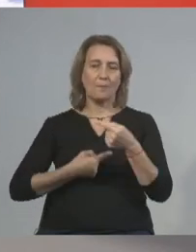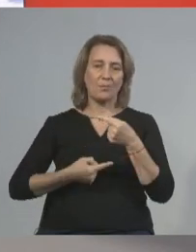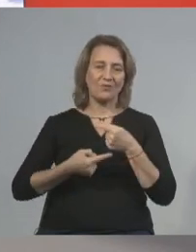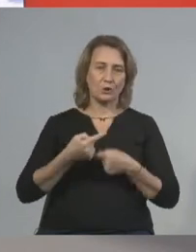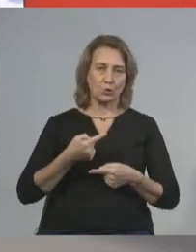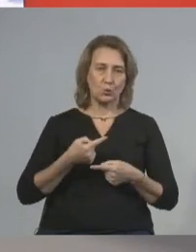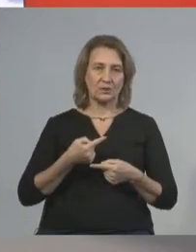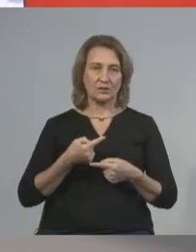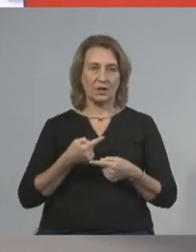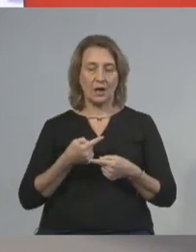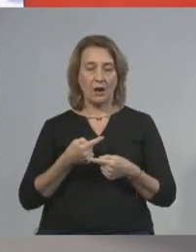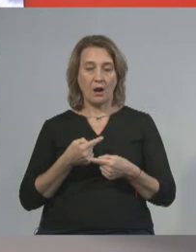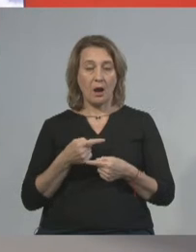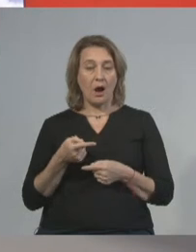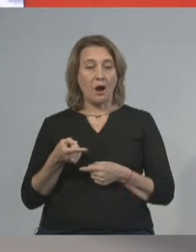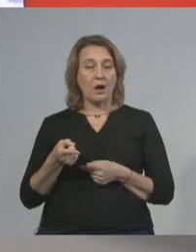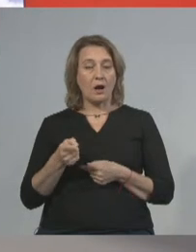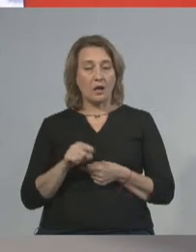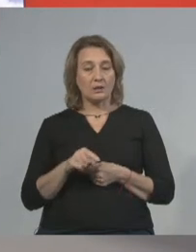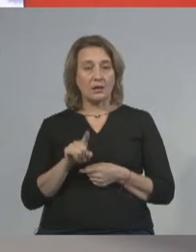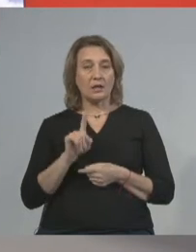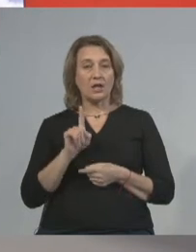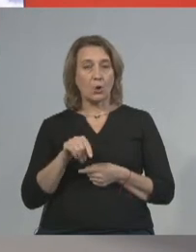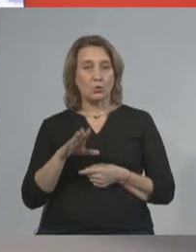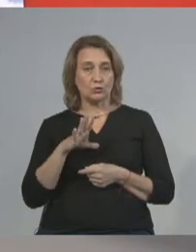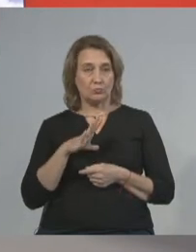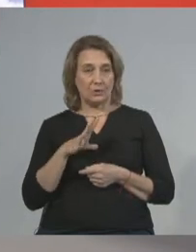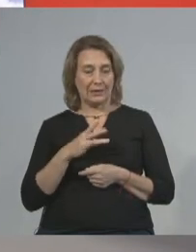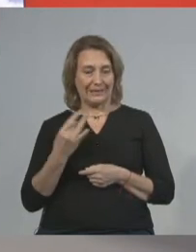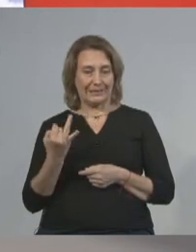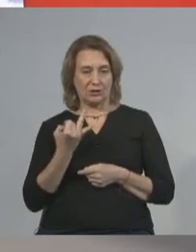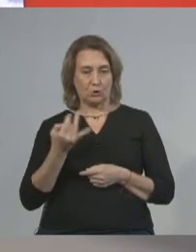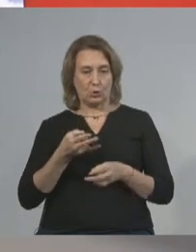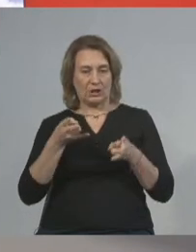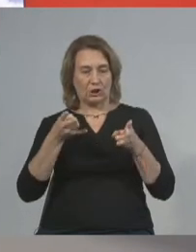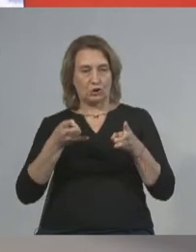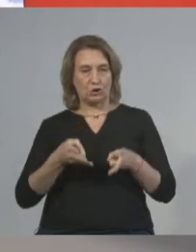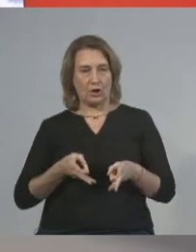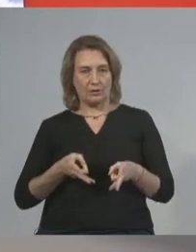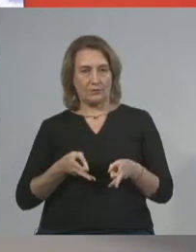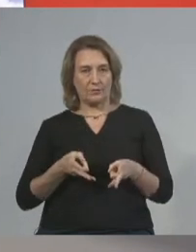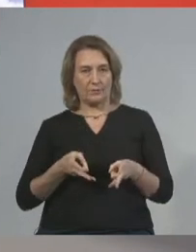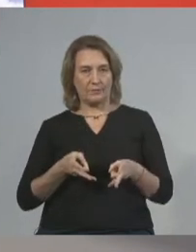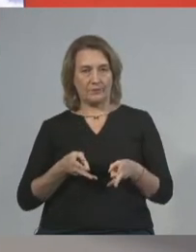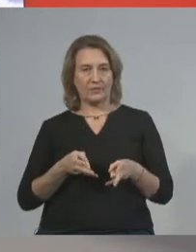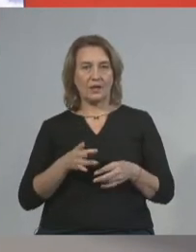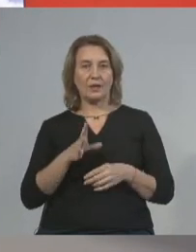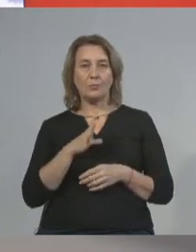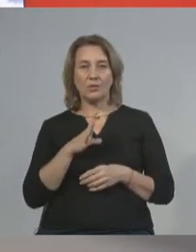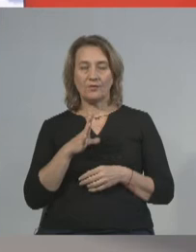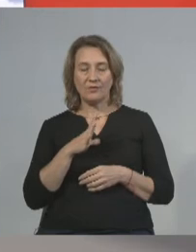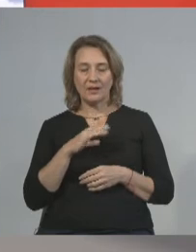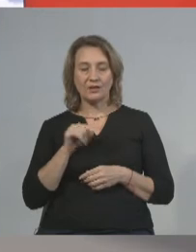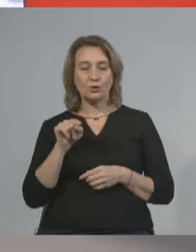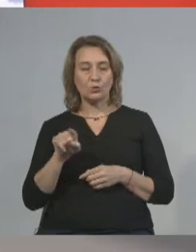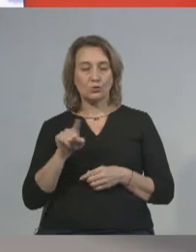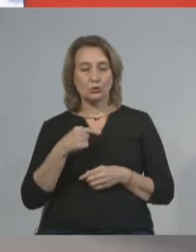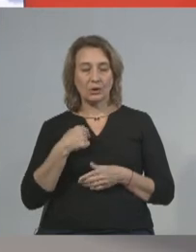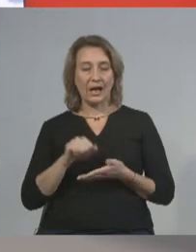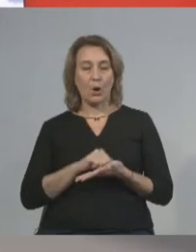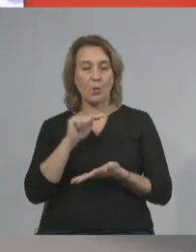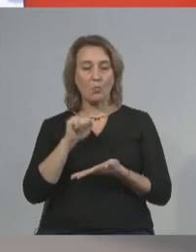forgive him he wanted her back but there were also stories of the victims of stock stalking